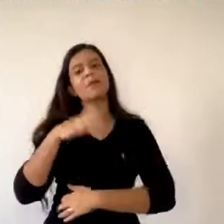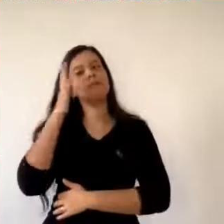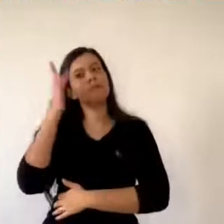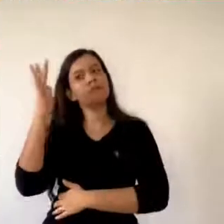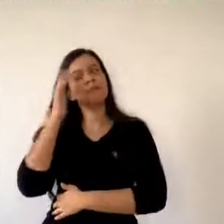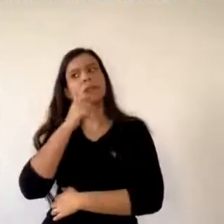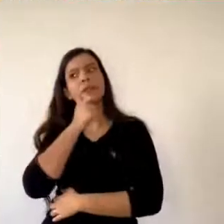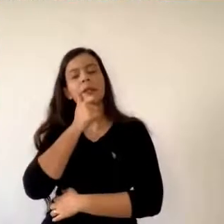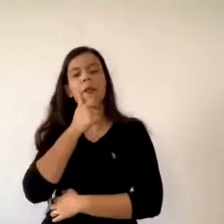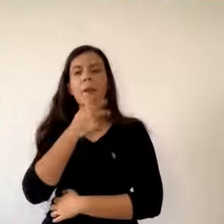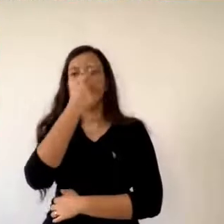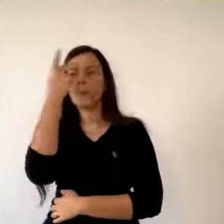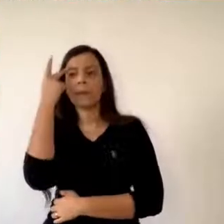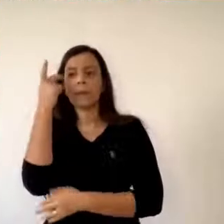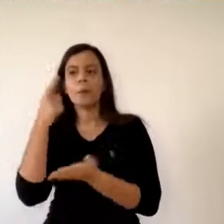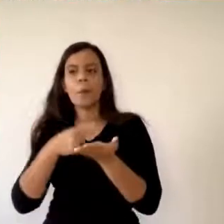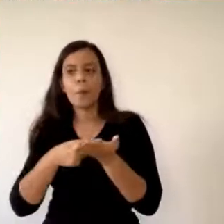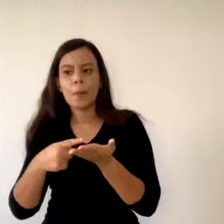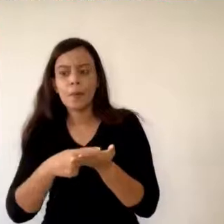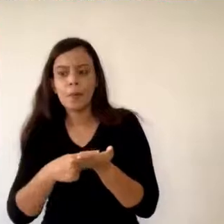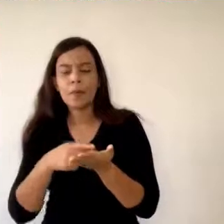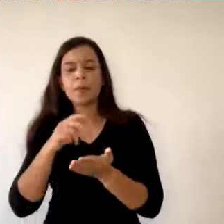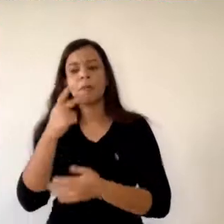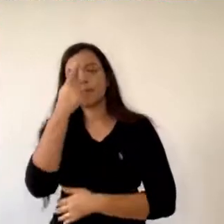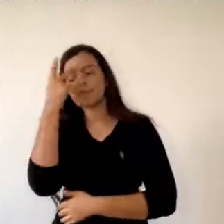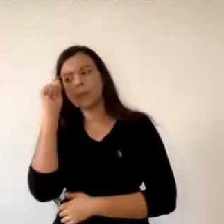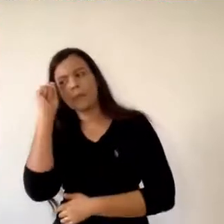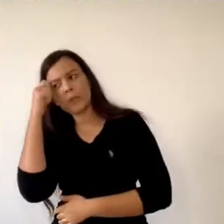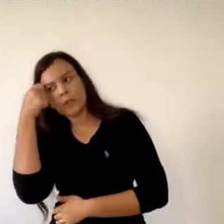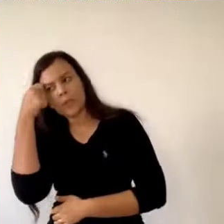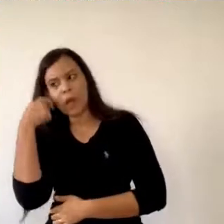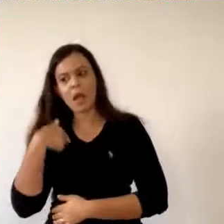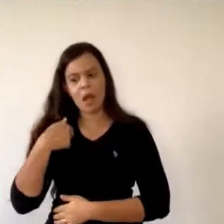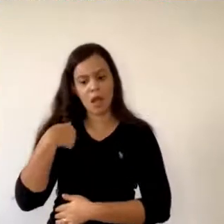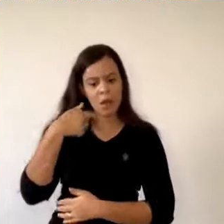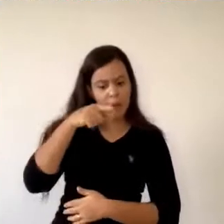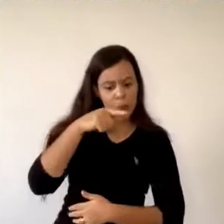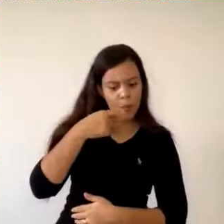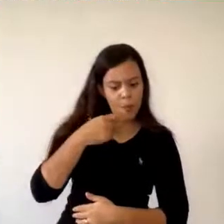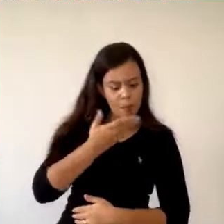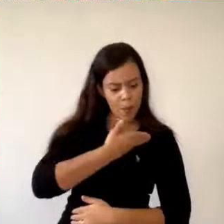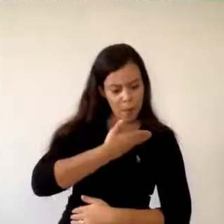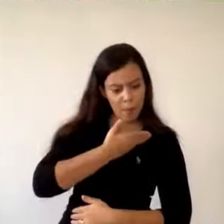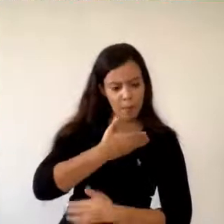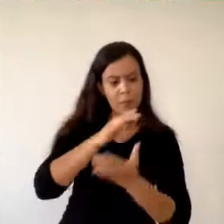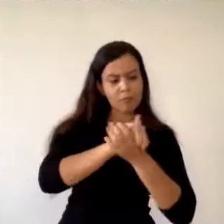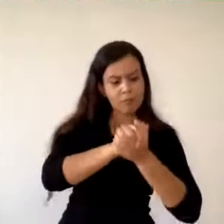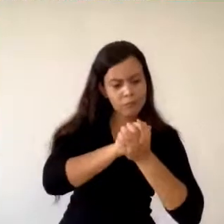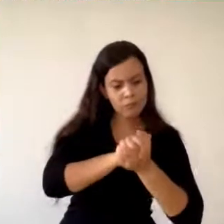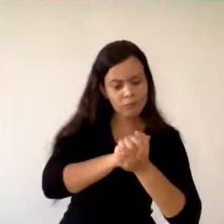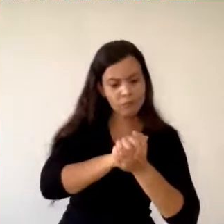hands with? And if you're talking about Brazil,